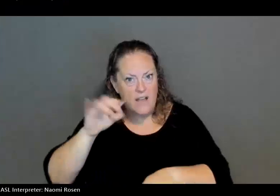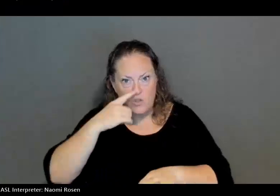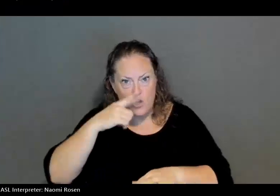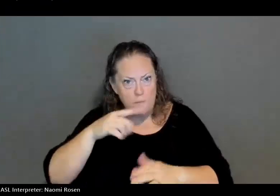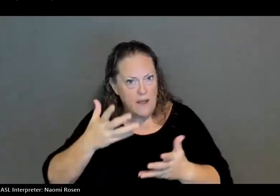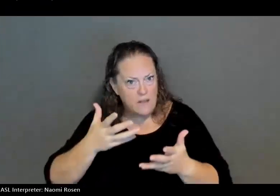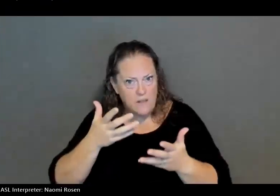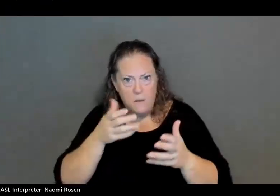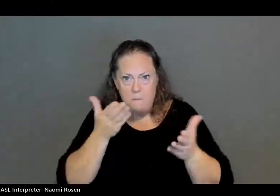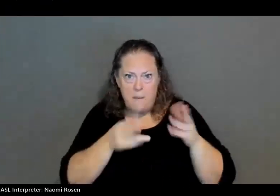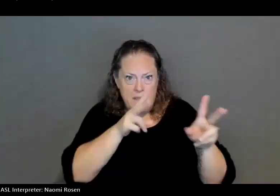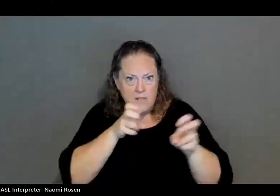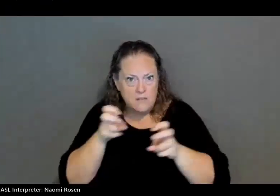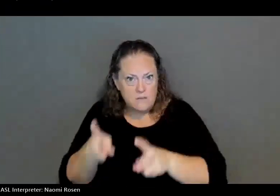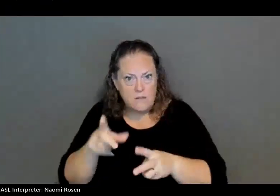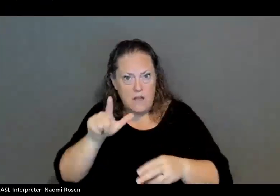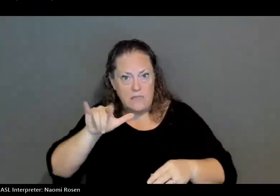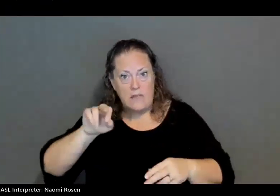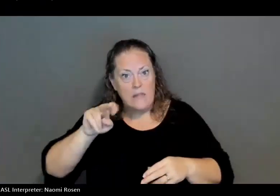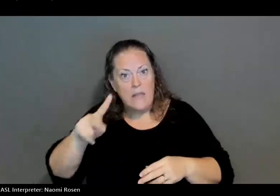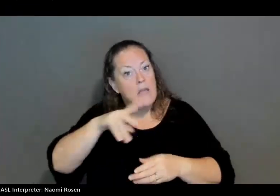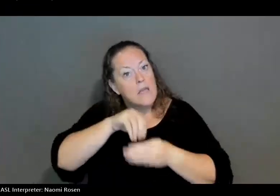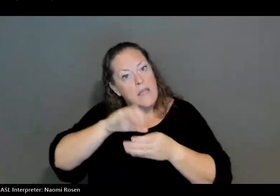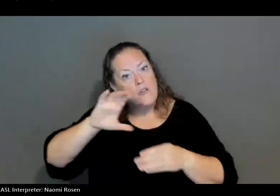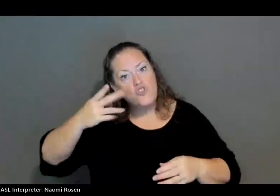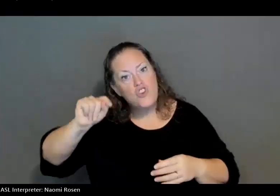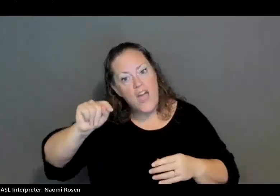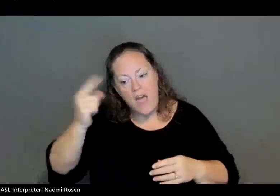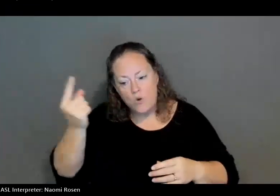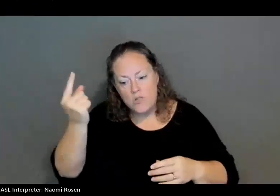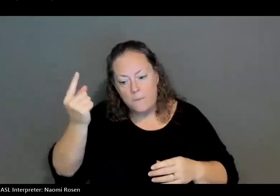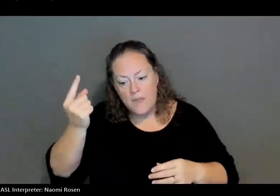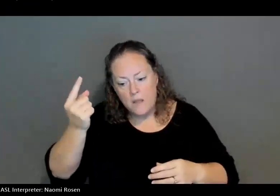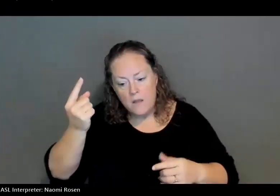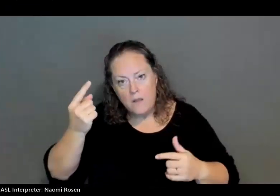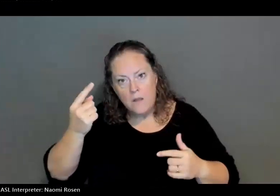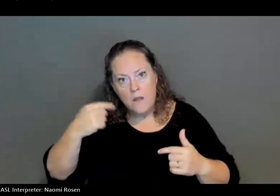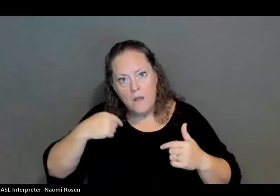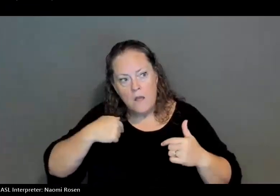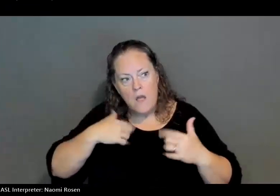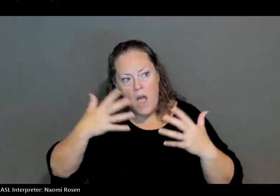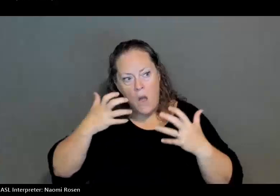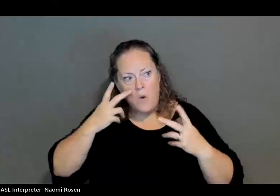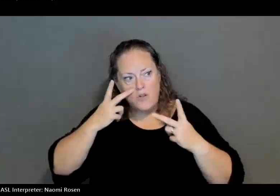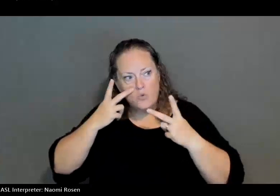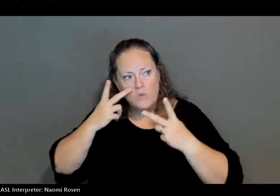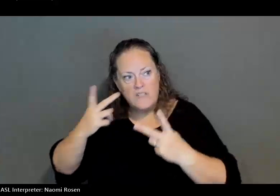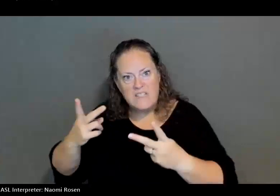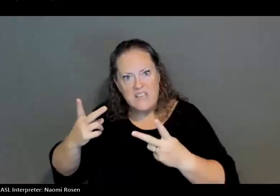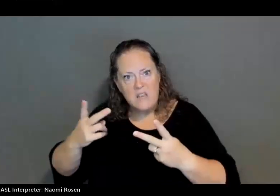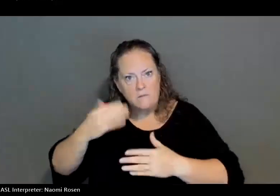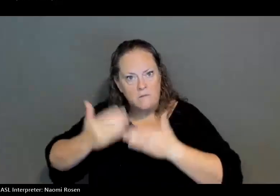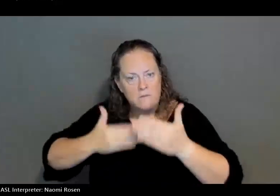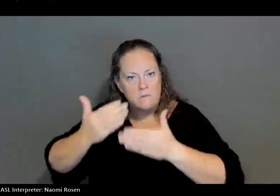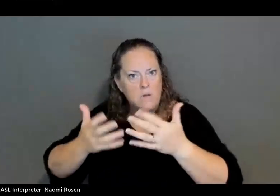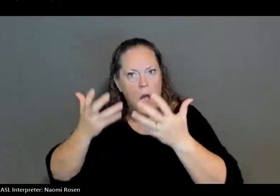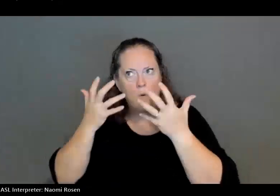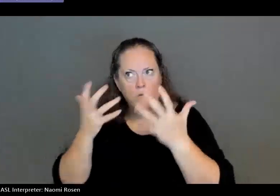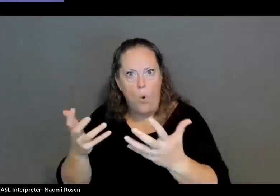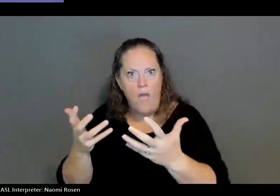resource, maybe drop a link in the chat group or something, so that we could kind of start getting ahead with what you